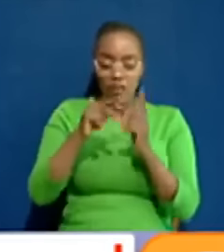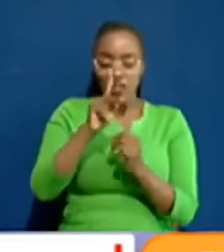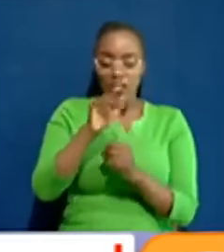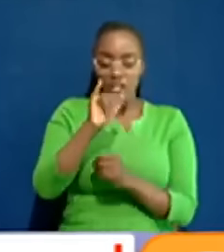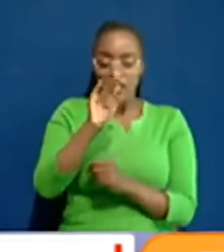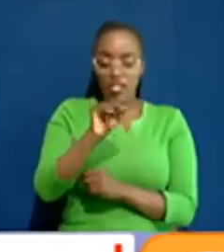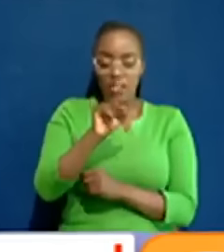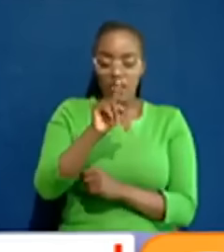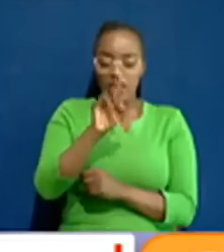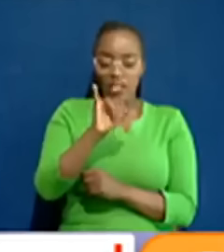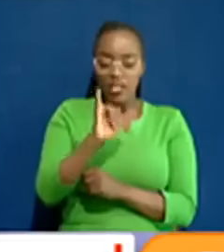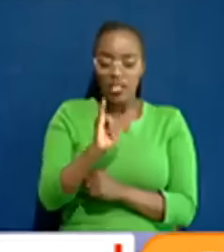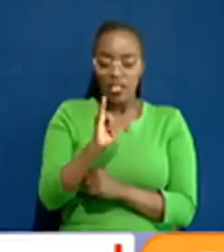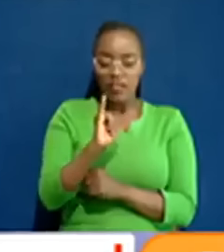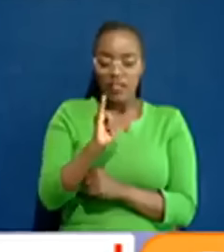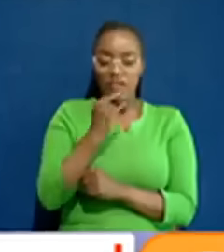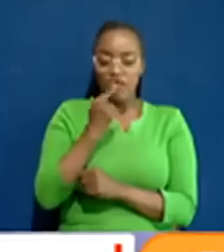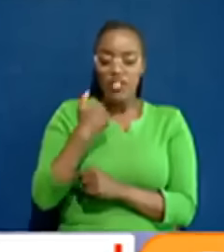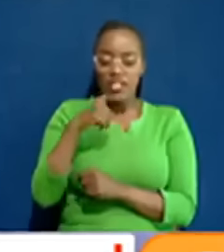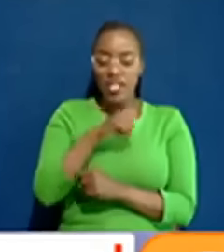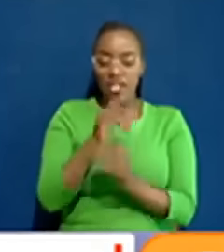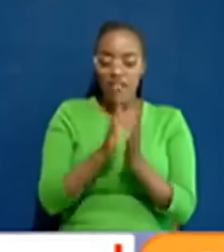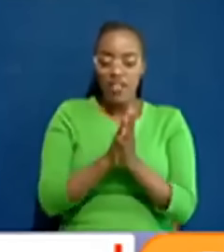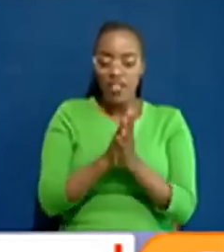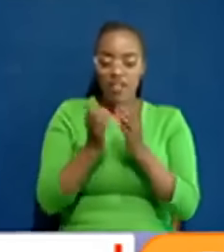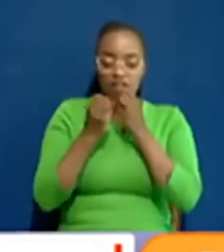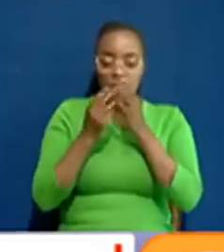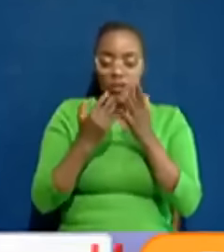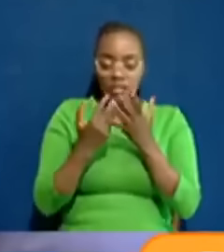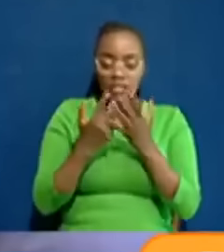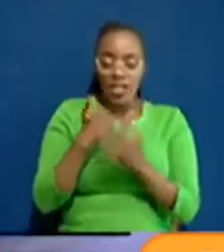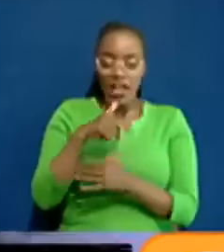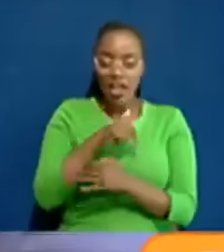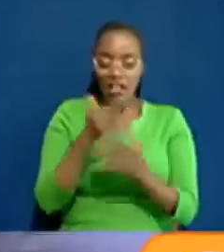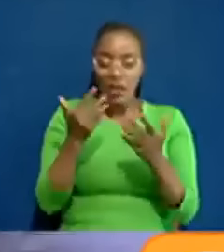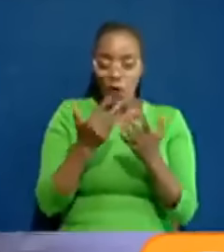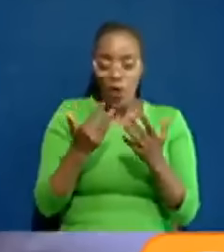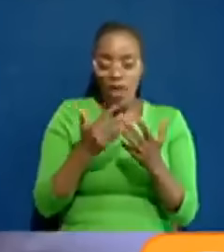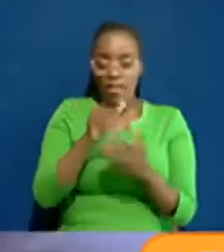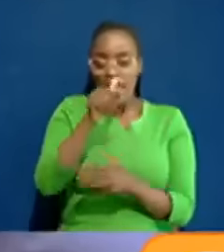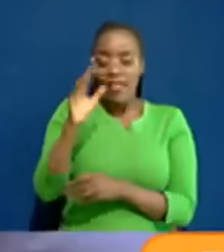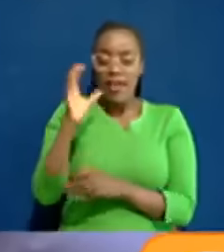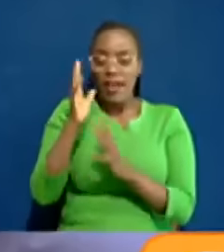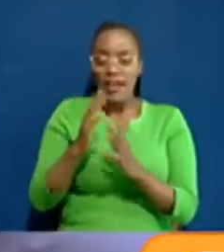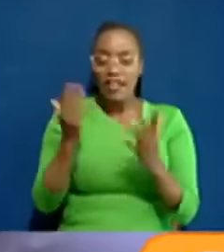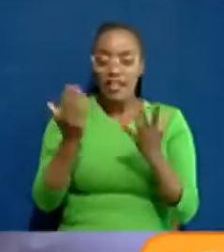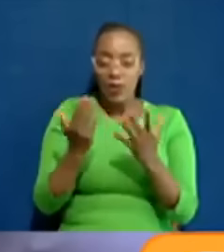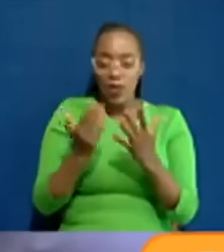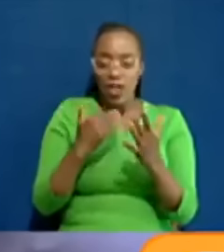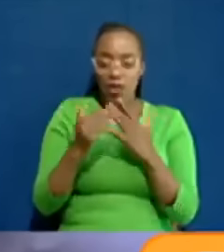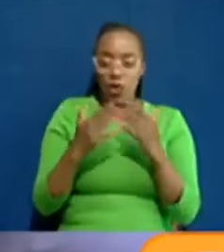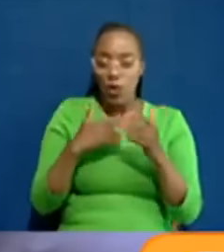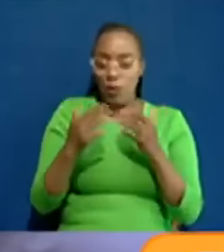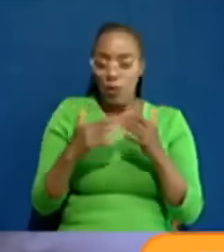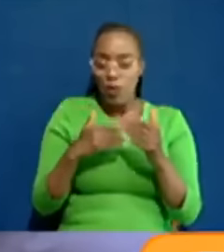Kindiki, to tell us and give us the information of whereabouts of my clients. Nobody